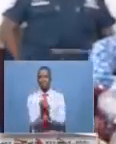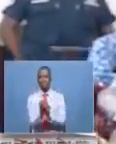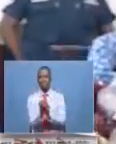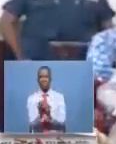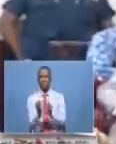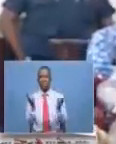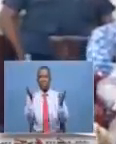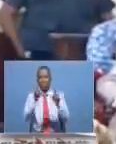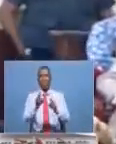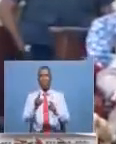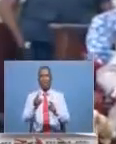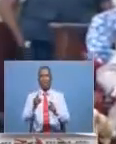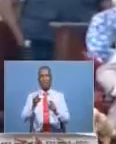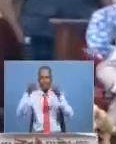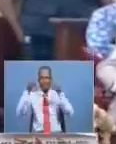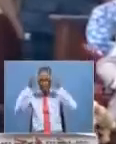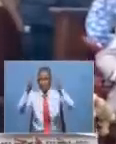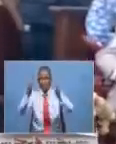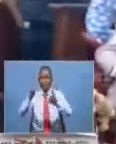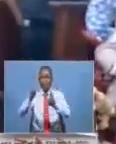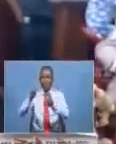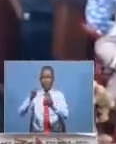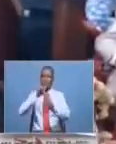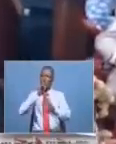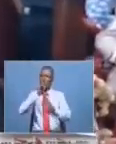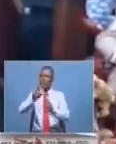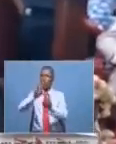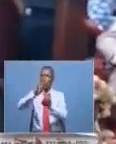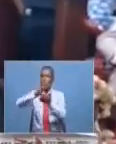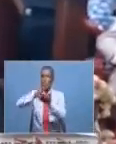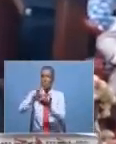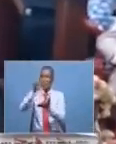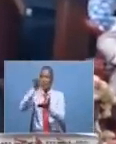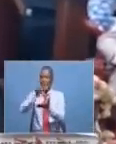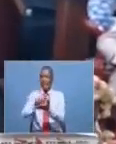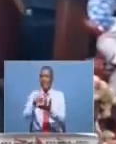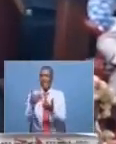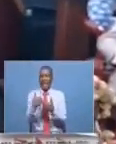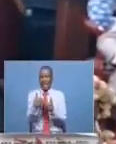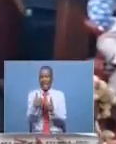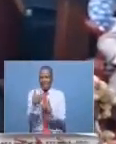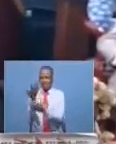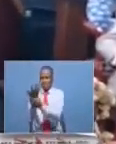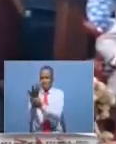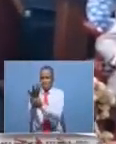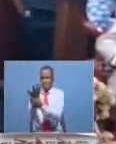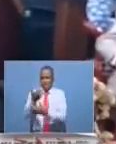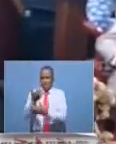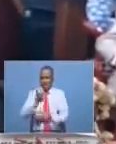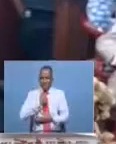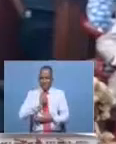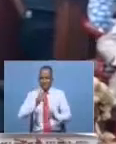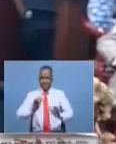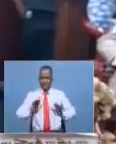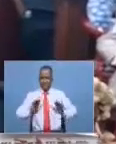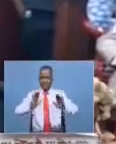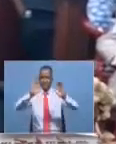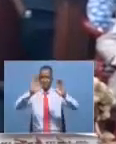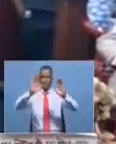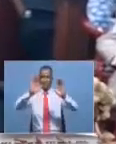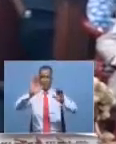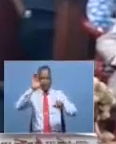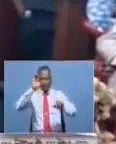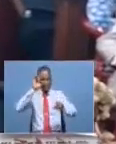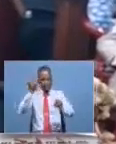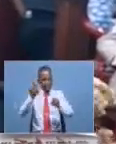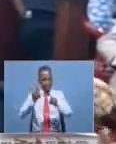a witness who has put herself under a conclusive